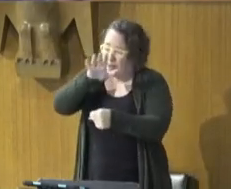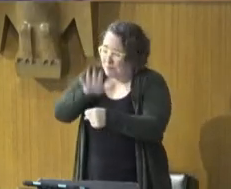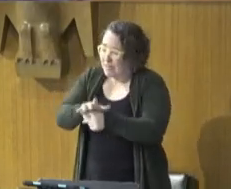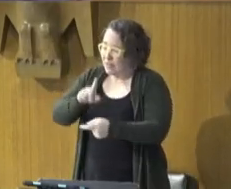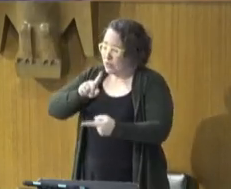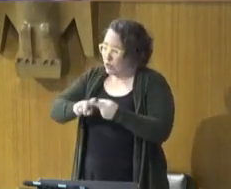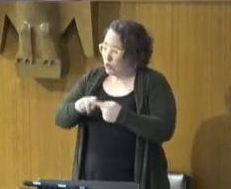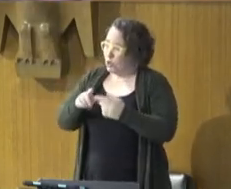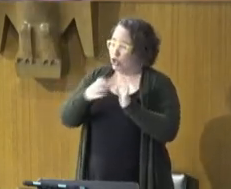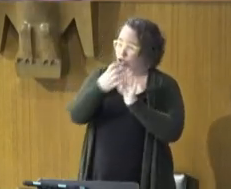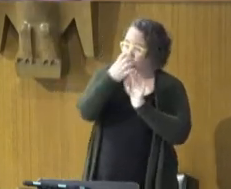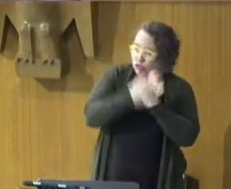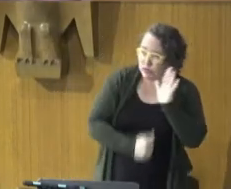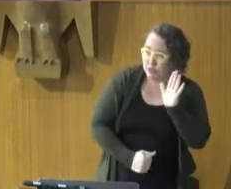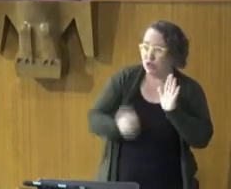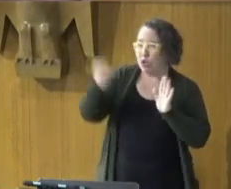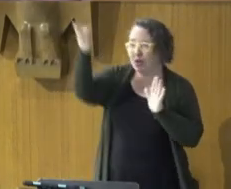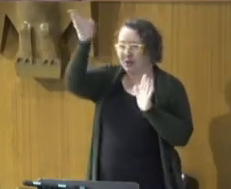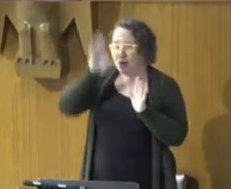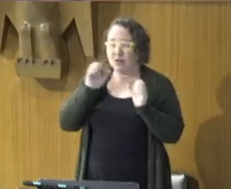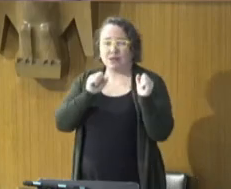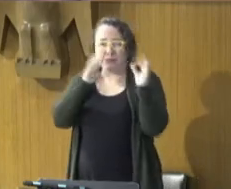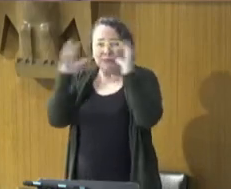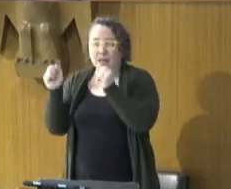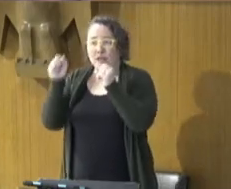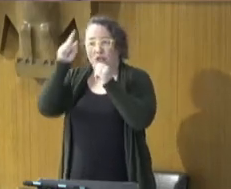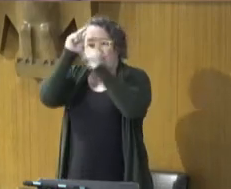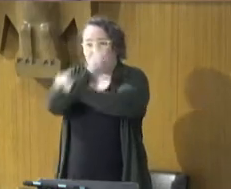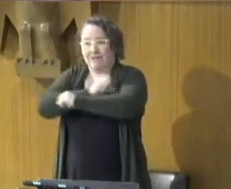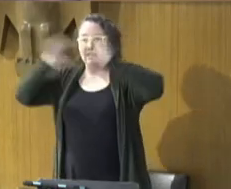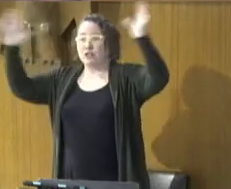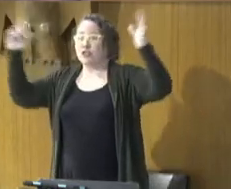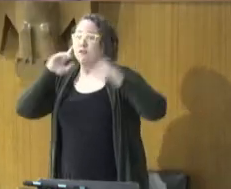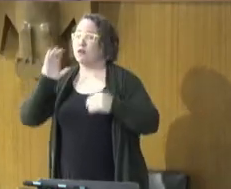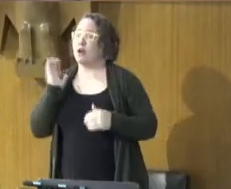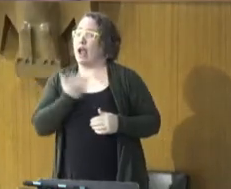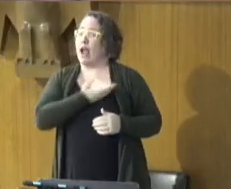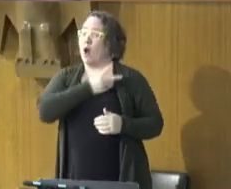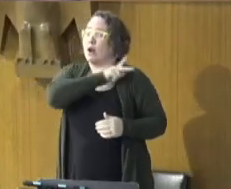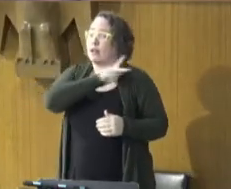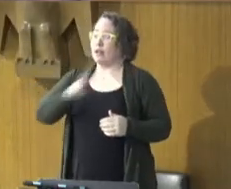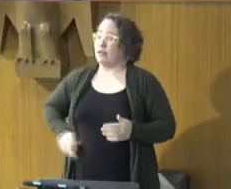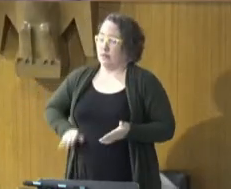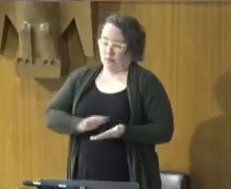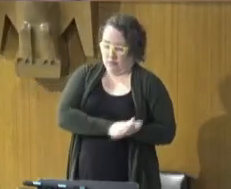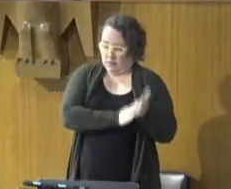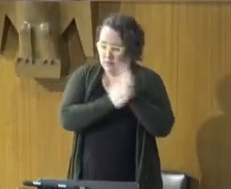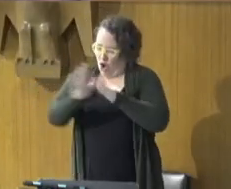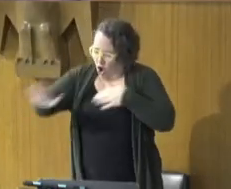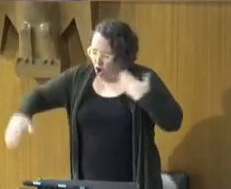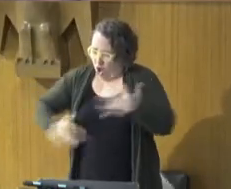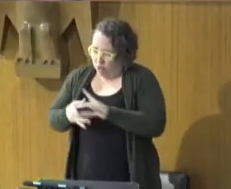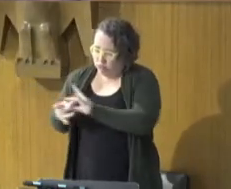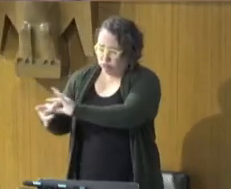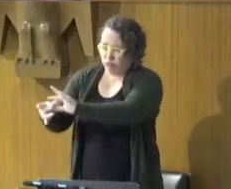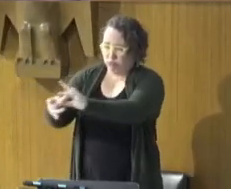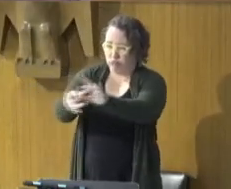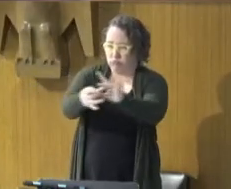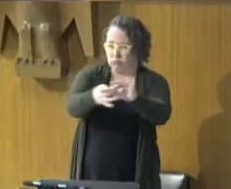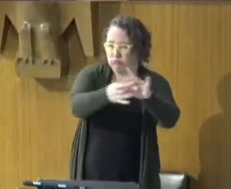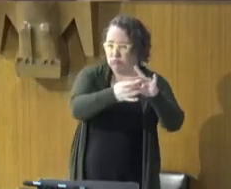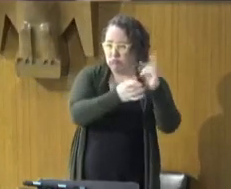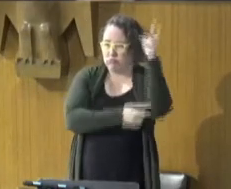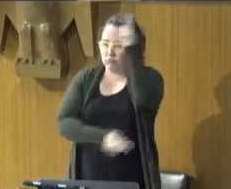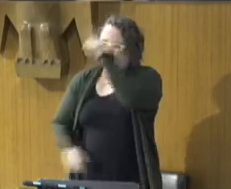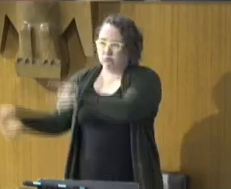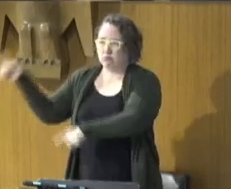Scripture and God's great vision of a peaceable kingdom where all of creation can live in harmony with